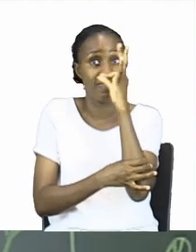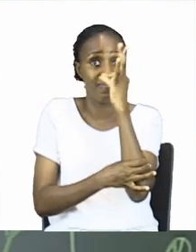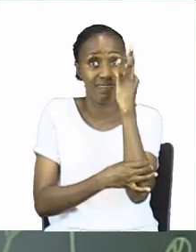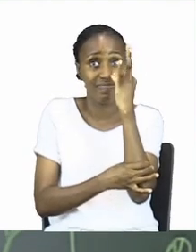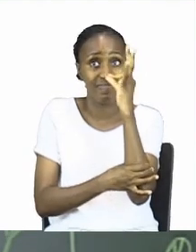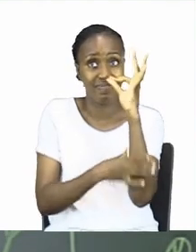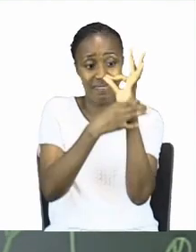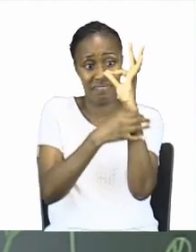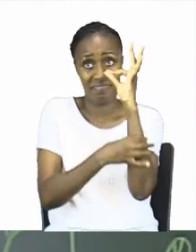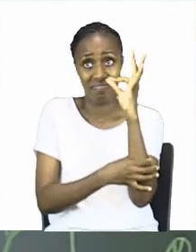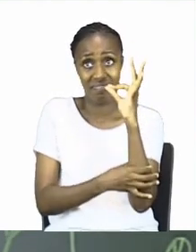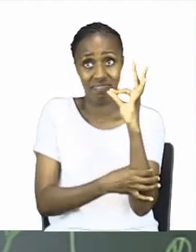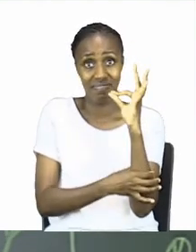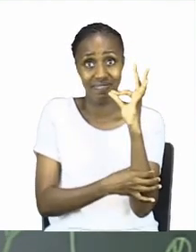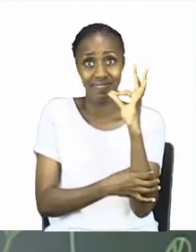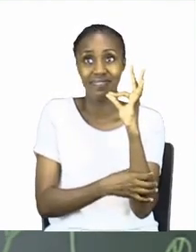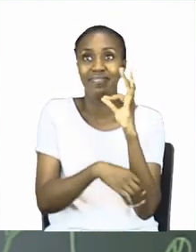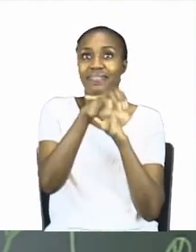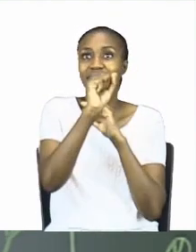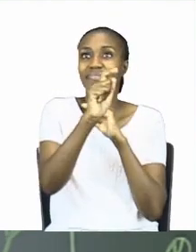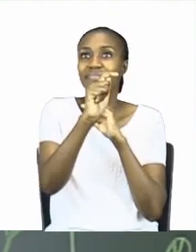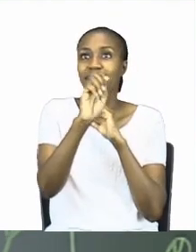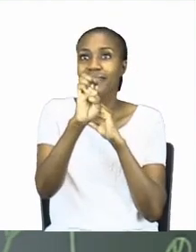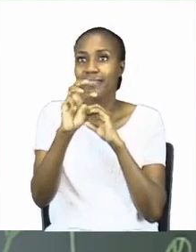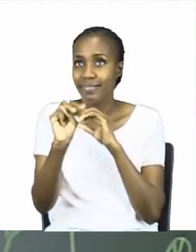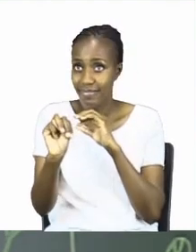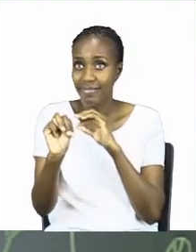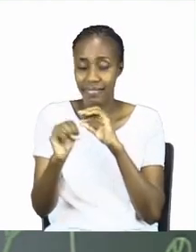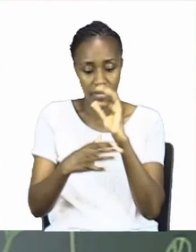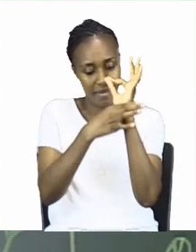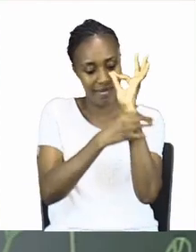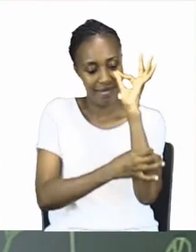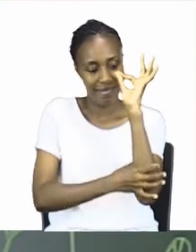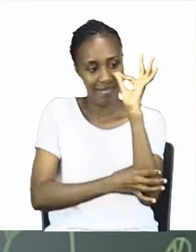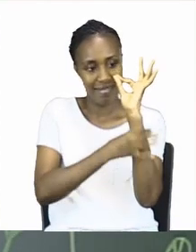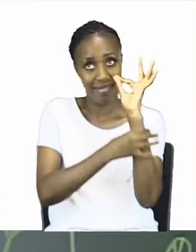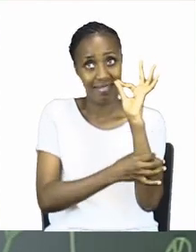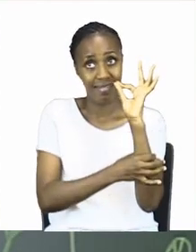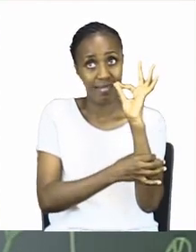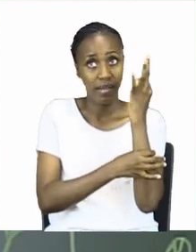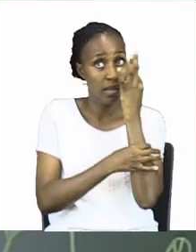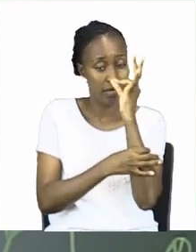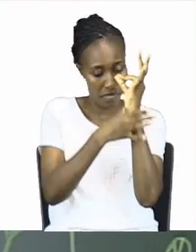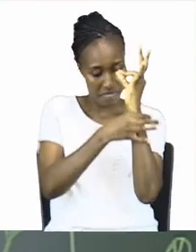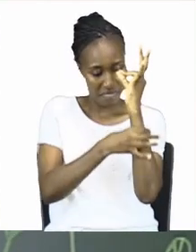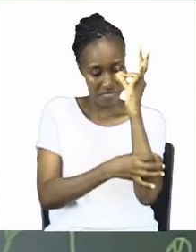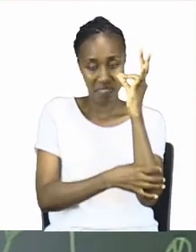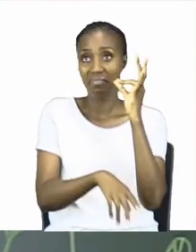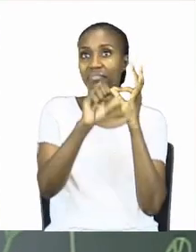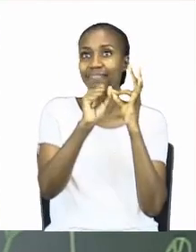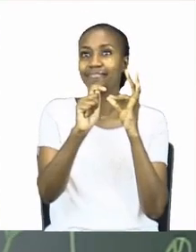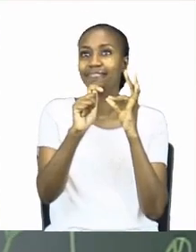on is called the stem. Can you say it with me? Stem. There we